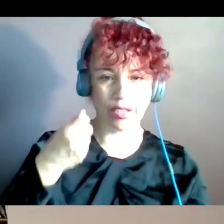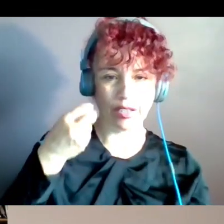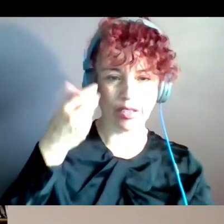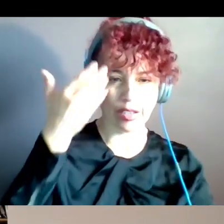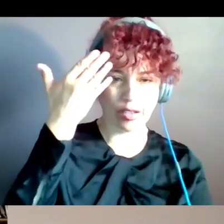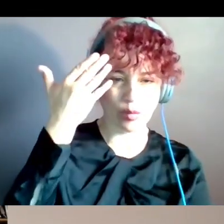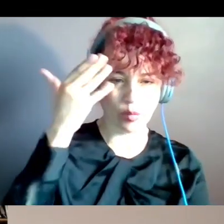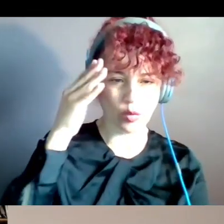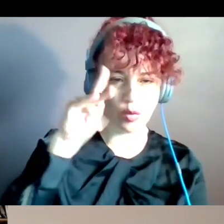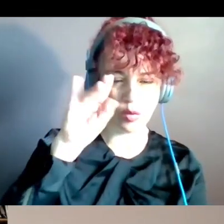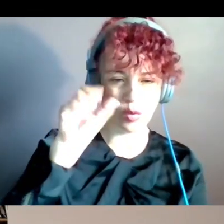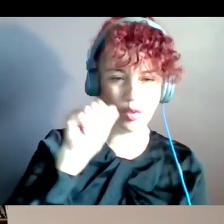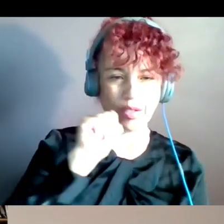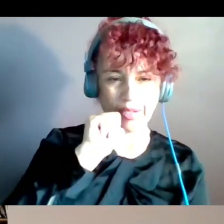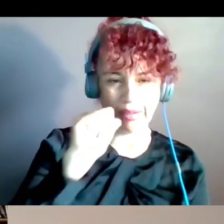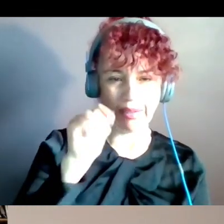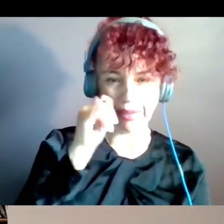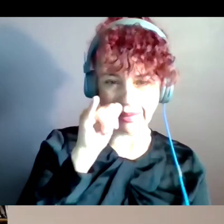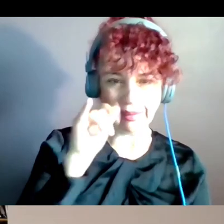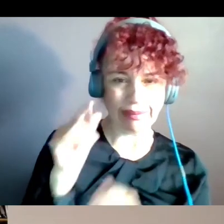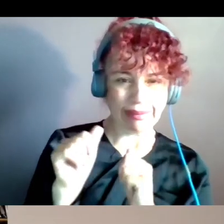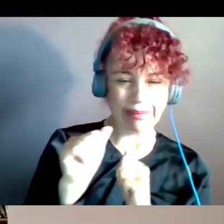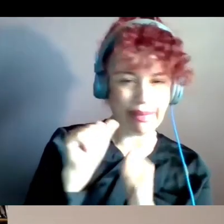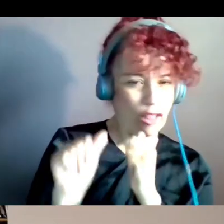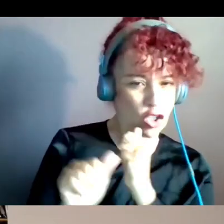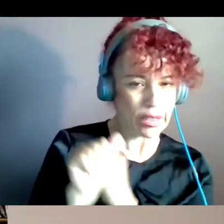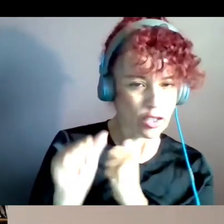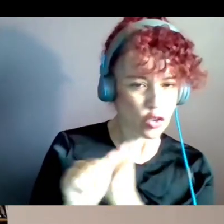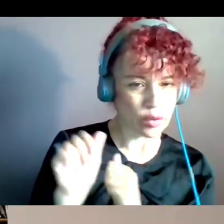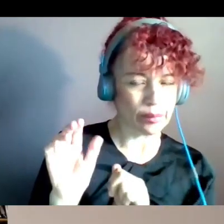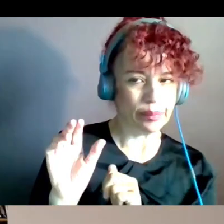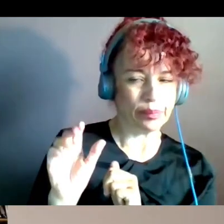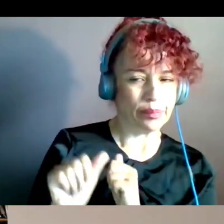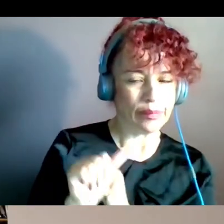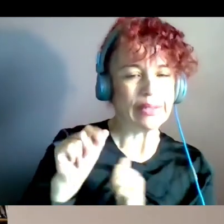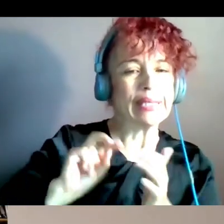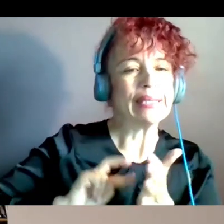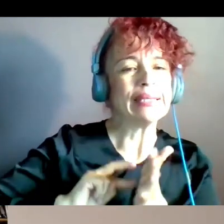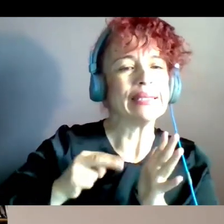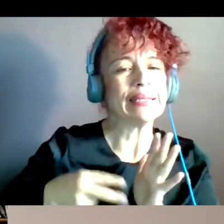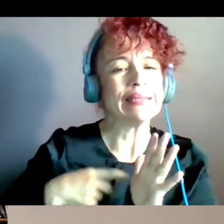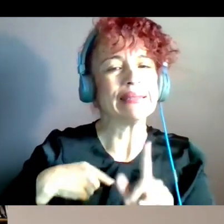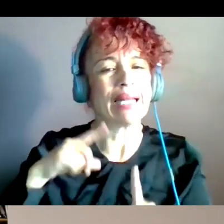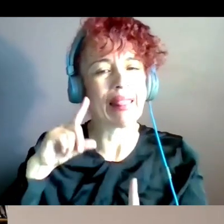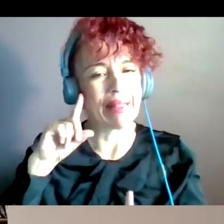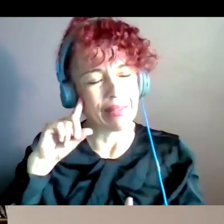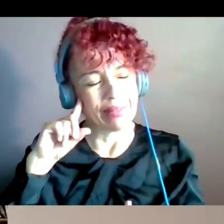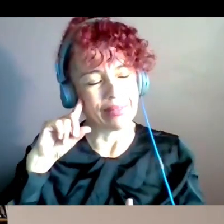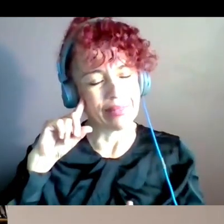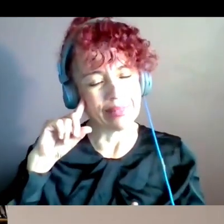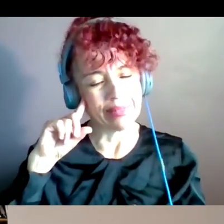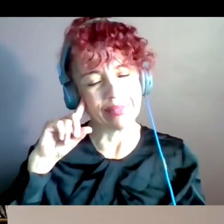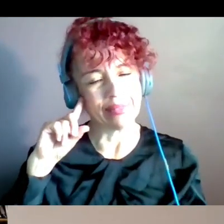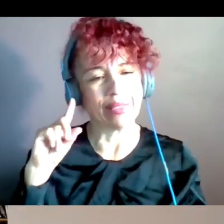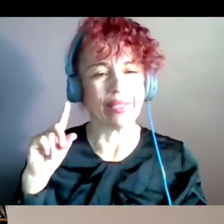tools are not necessarily they're not dangerous. There are things on the market that you put an angle grinder and you're taking